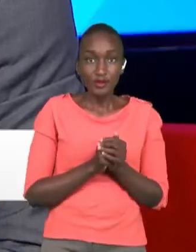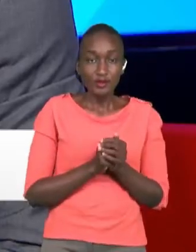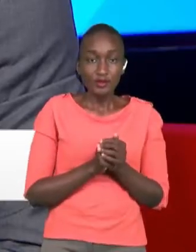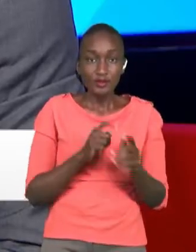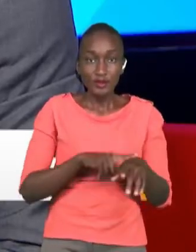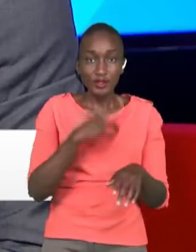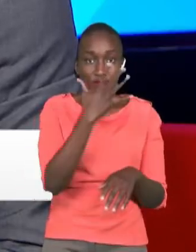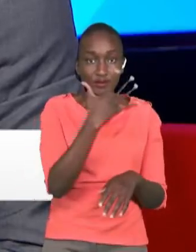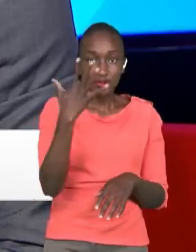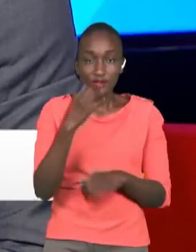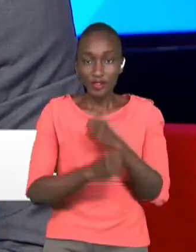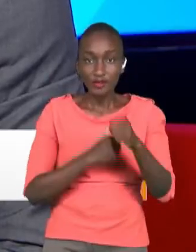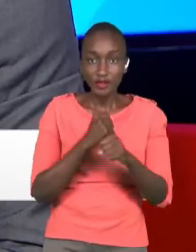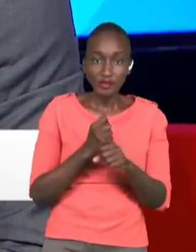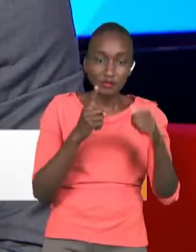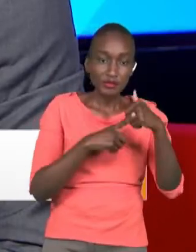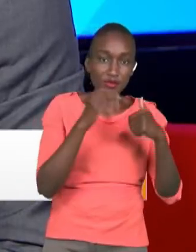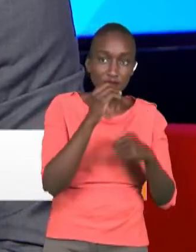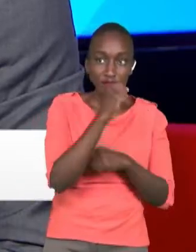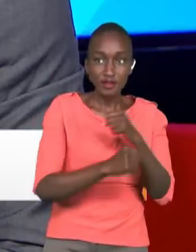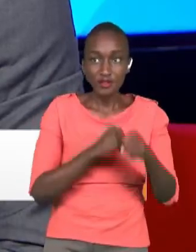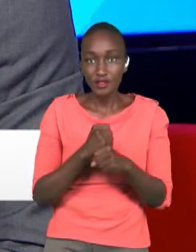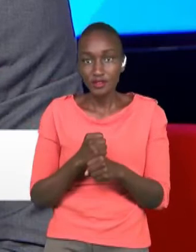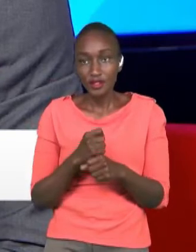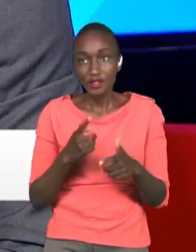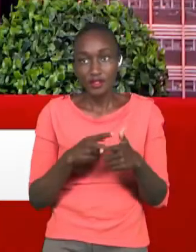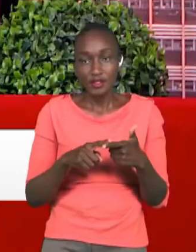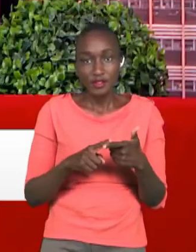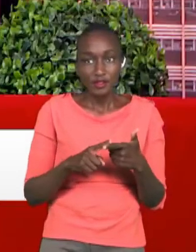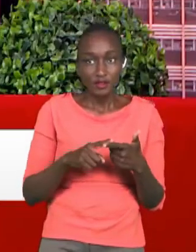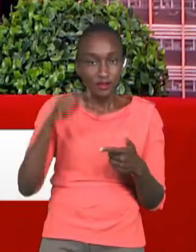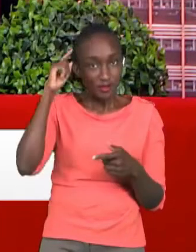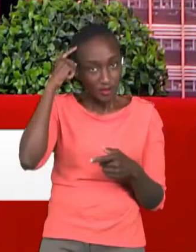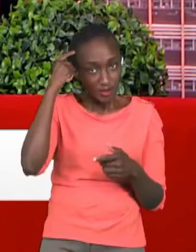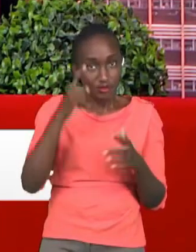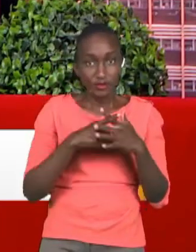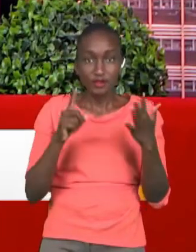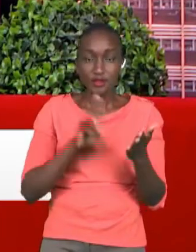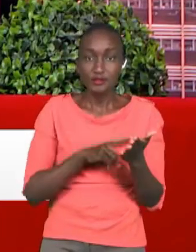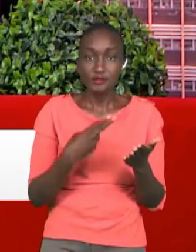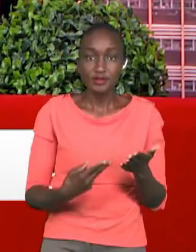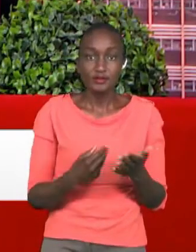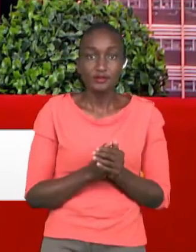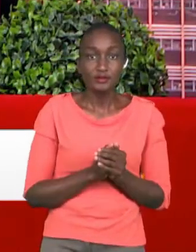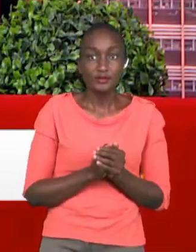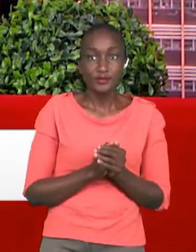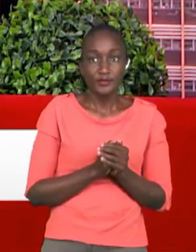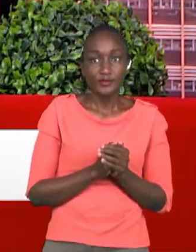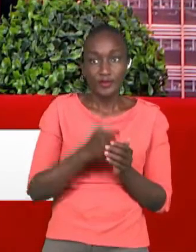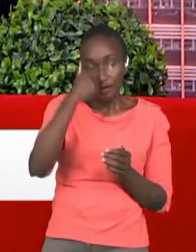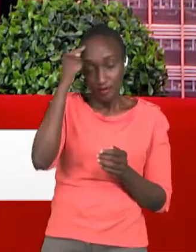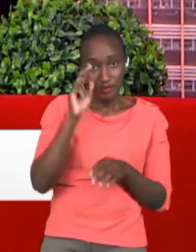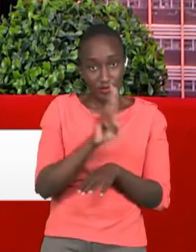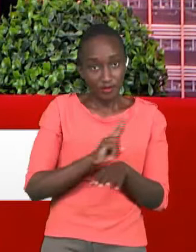60, the government is going to give you the pension, mm-hmm. get the retirement, stay at home, because you have used your